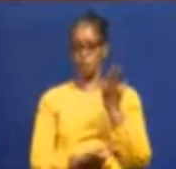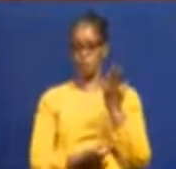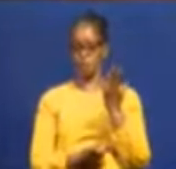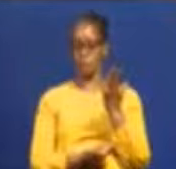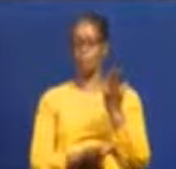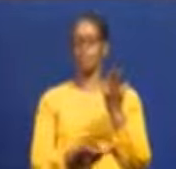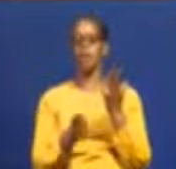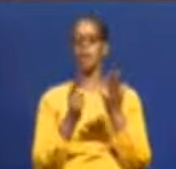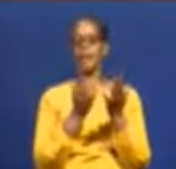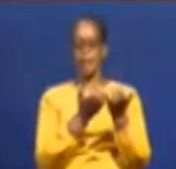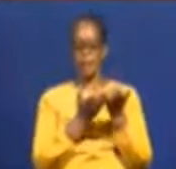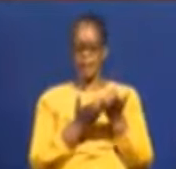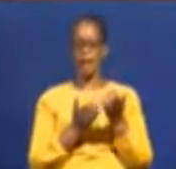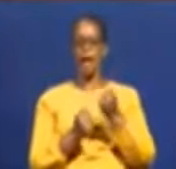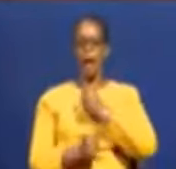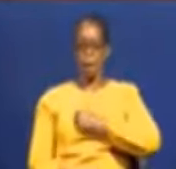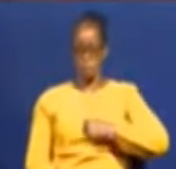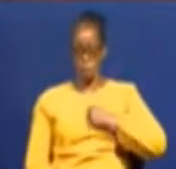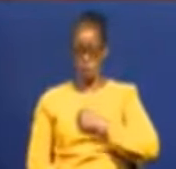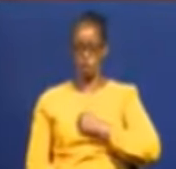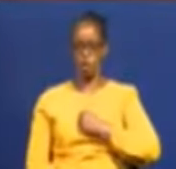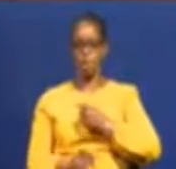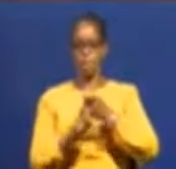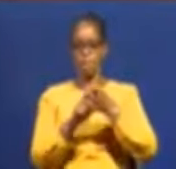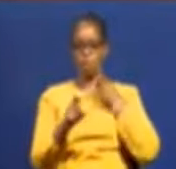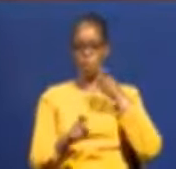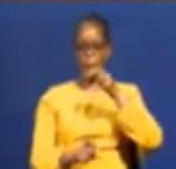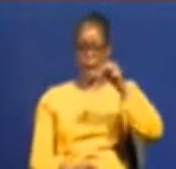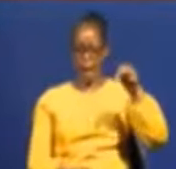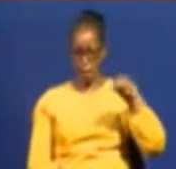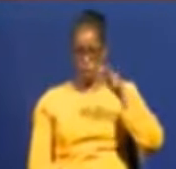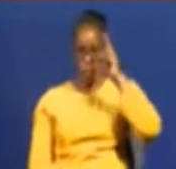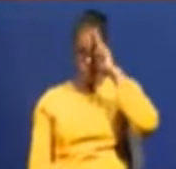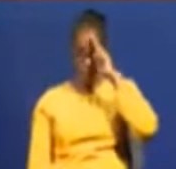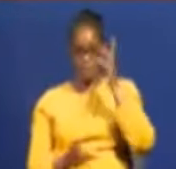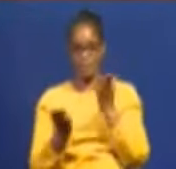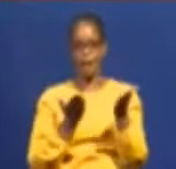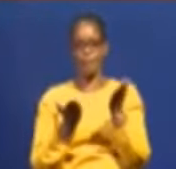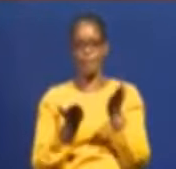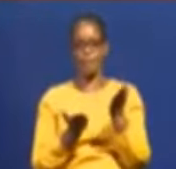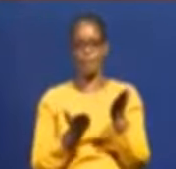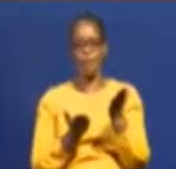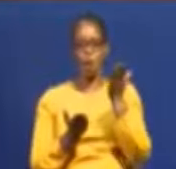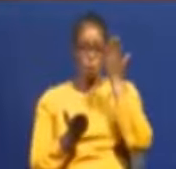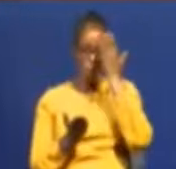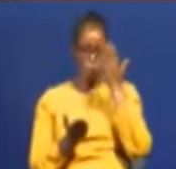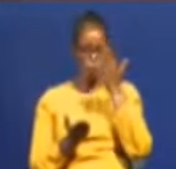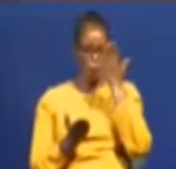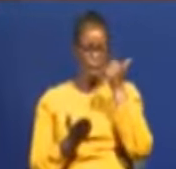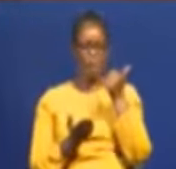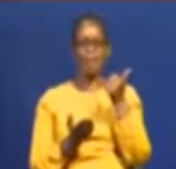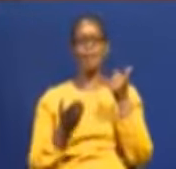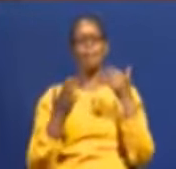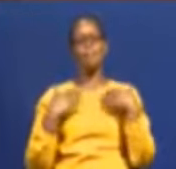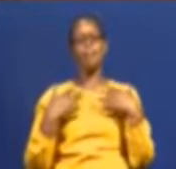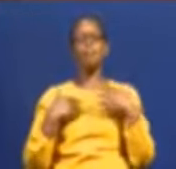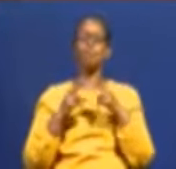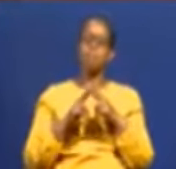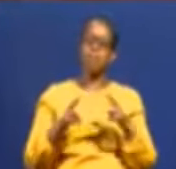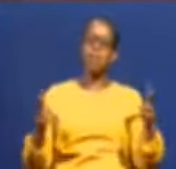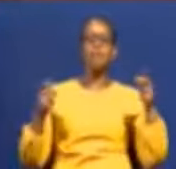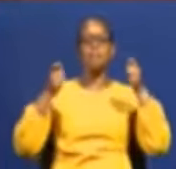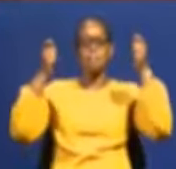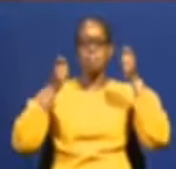apology from the National Police Service for all the deaths from peaceful protests. So there is